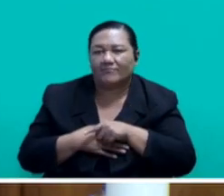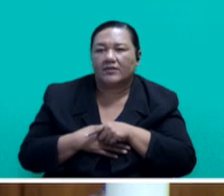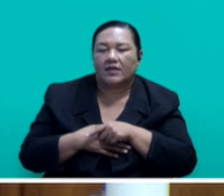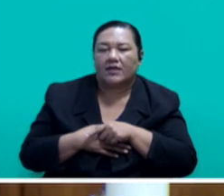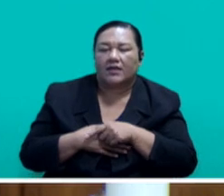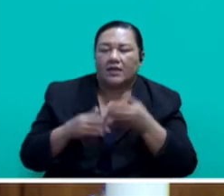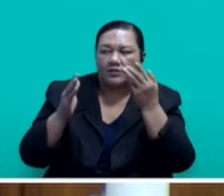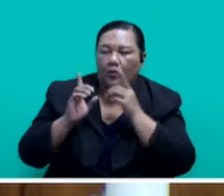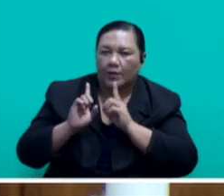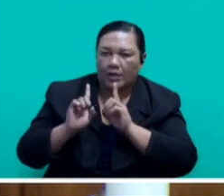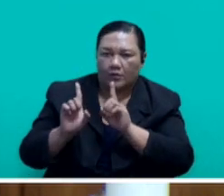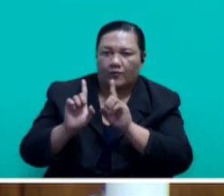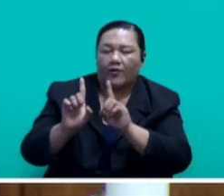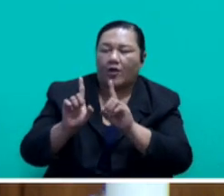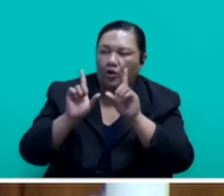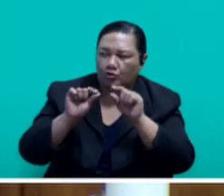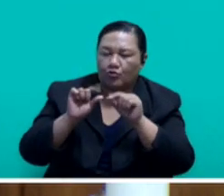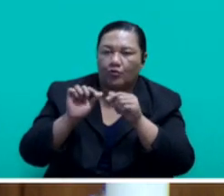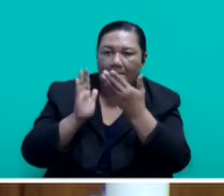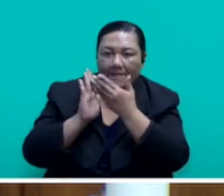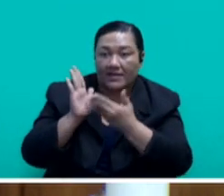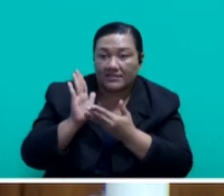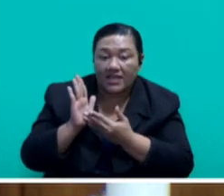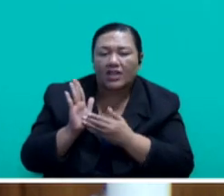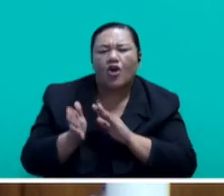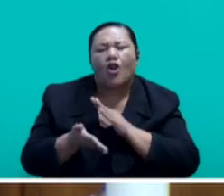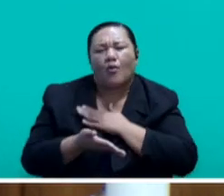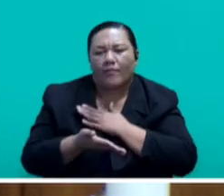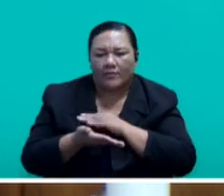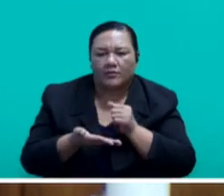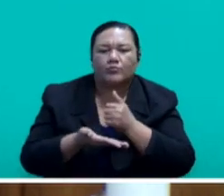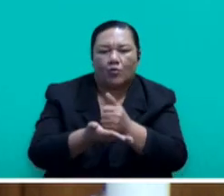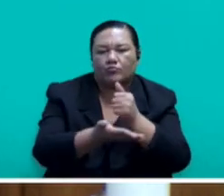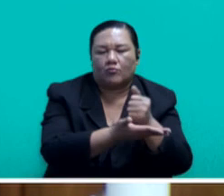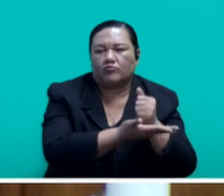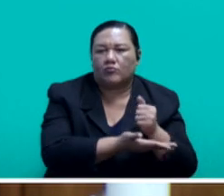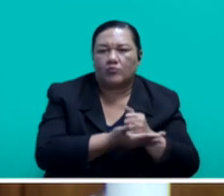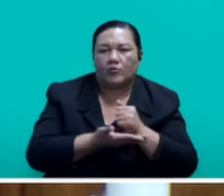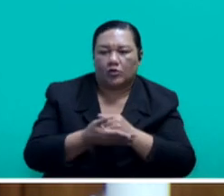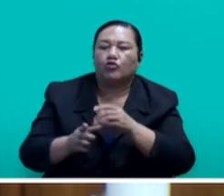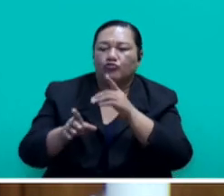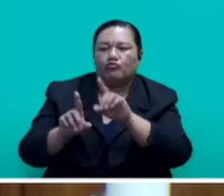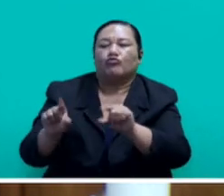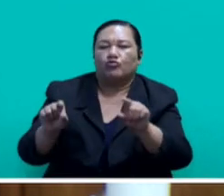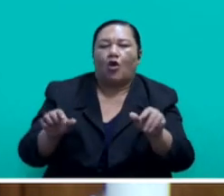Speaker, I thank you for the privilege to speak on the budget, and I fully support the motion to approve